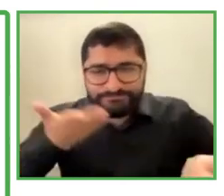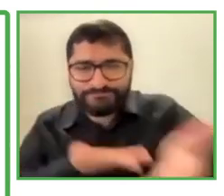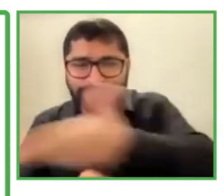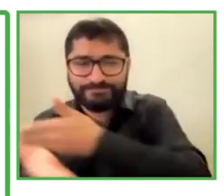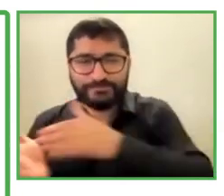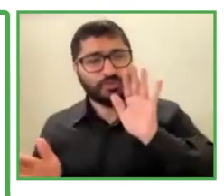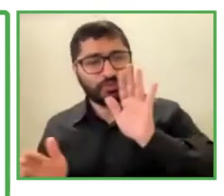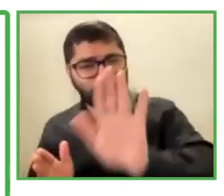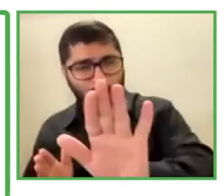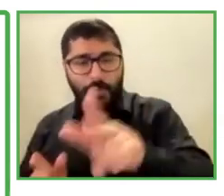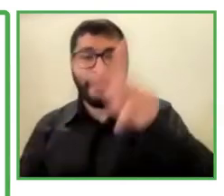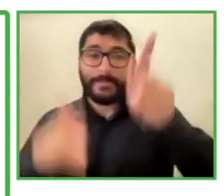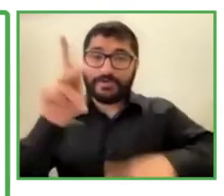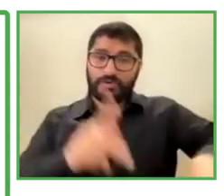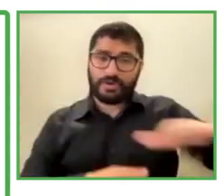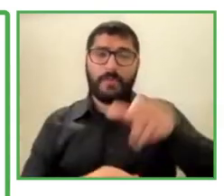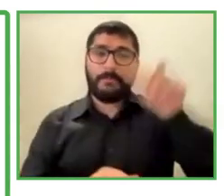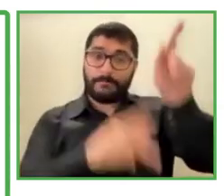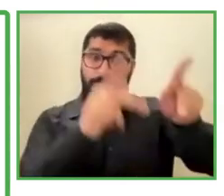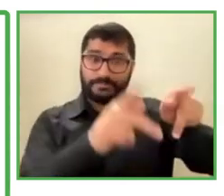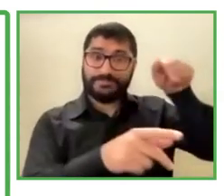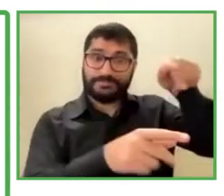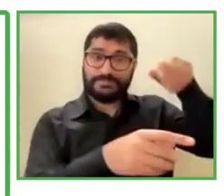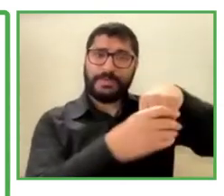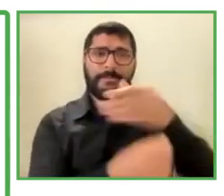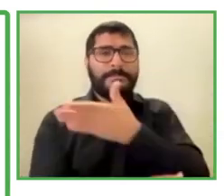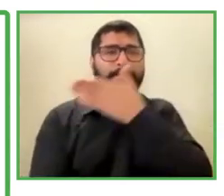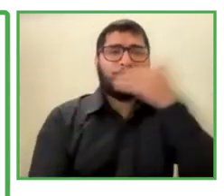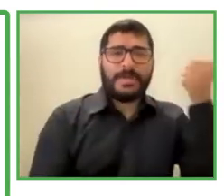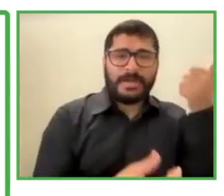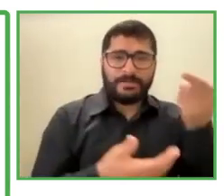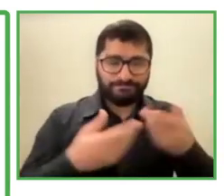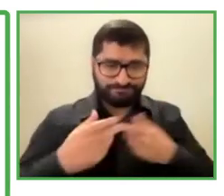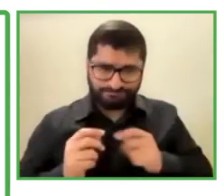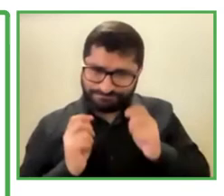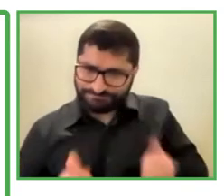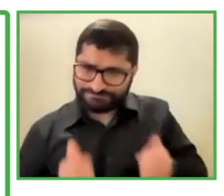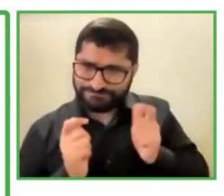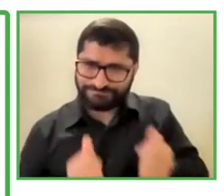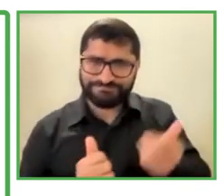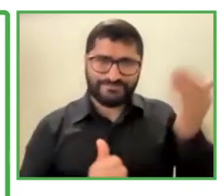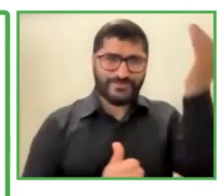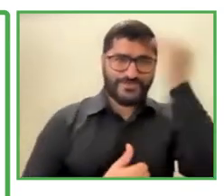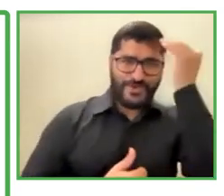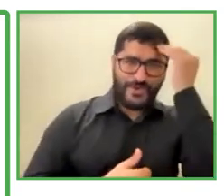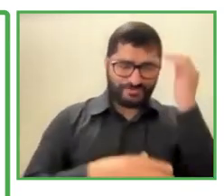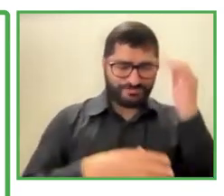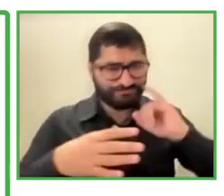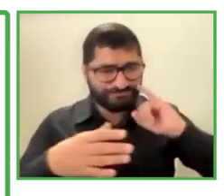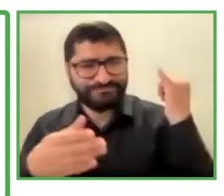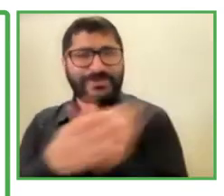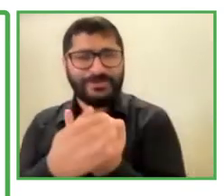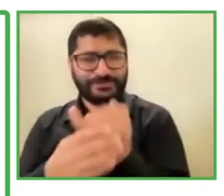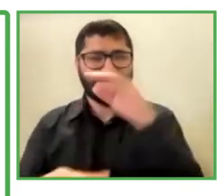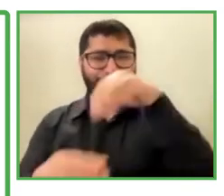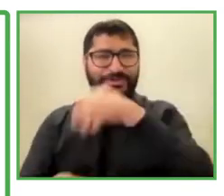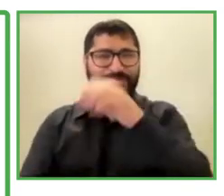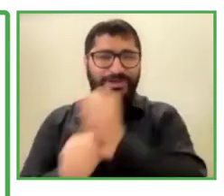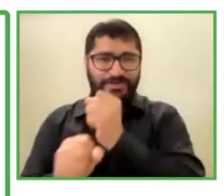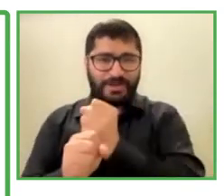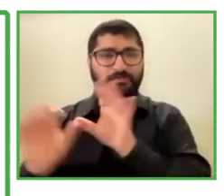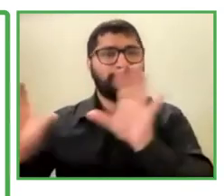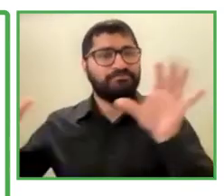that this program gives to the user so that they can acquire a better competency to be included in part of